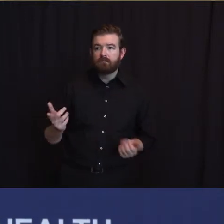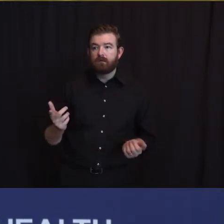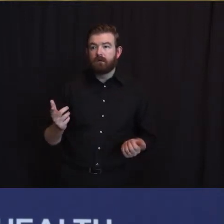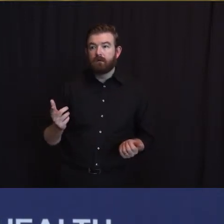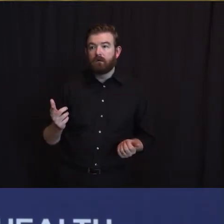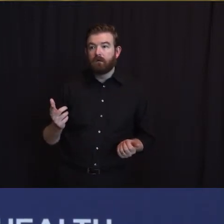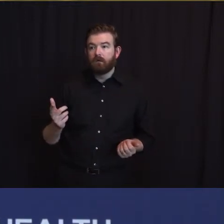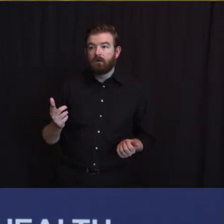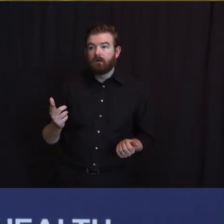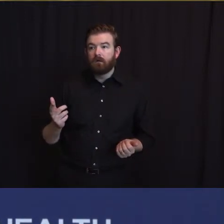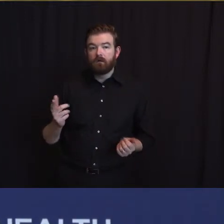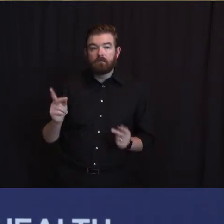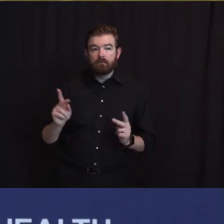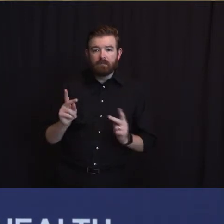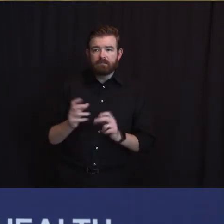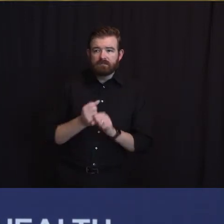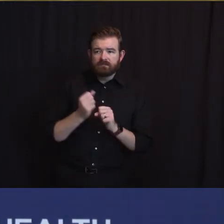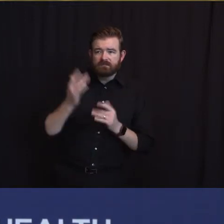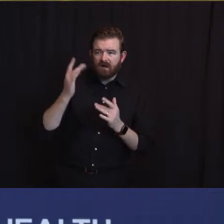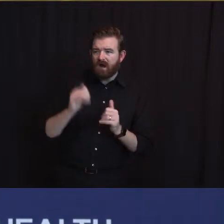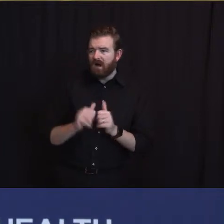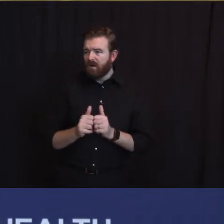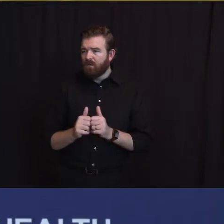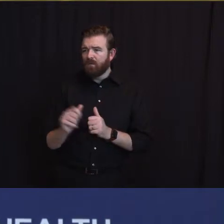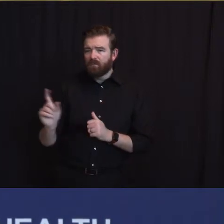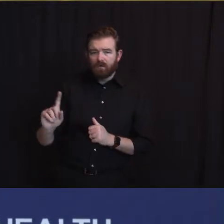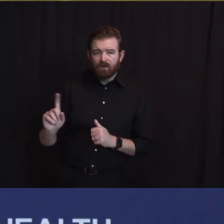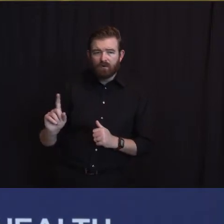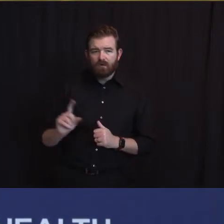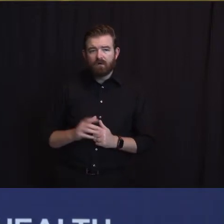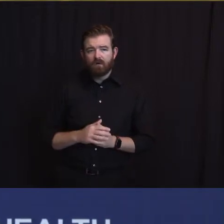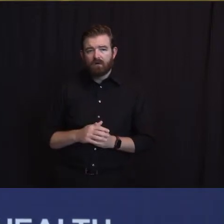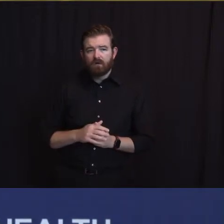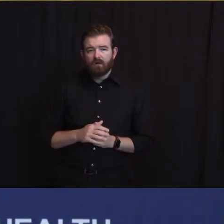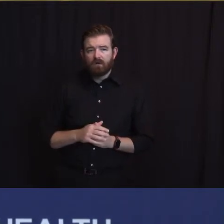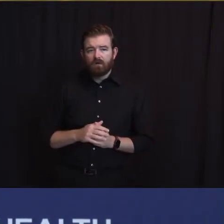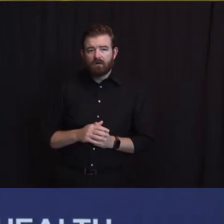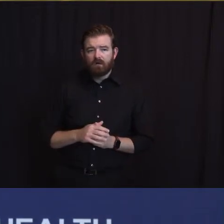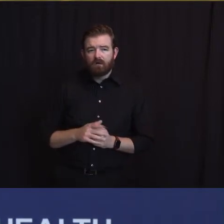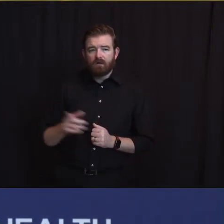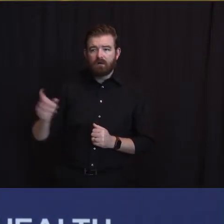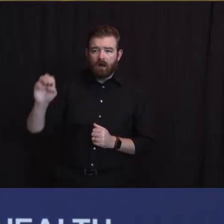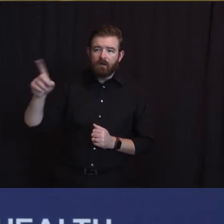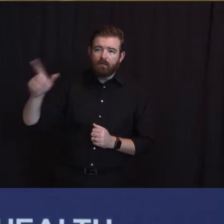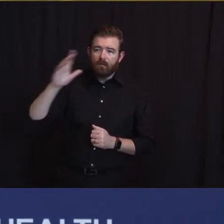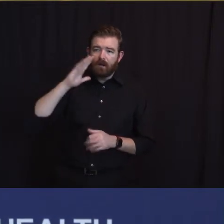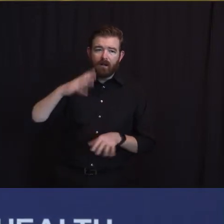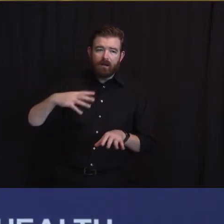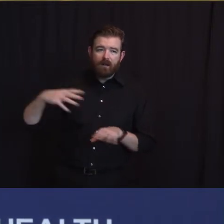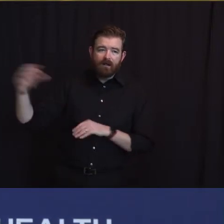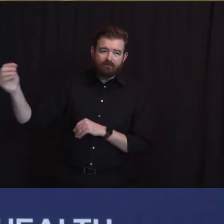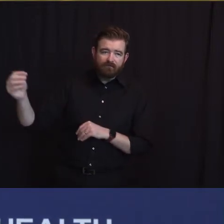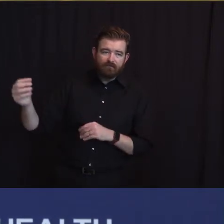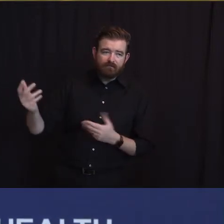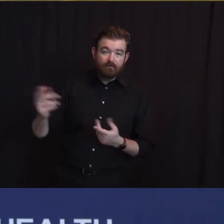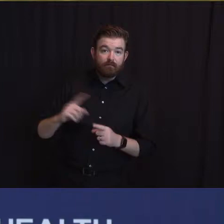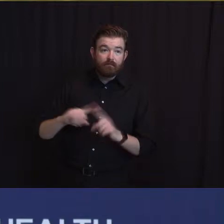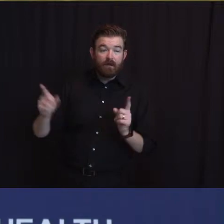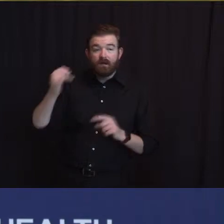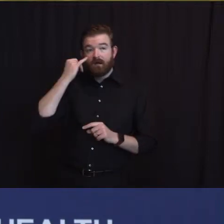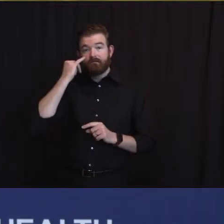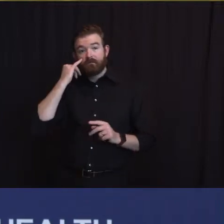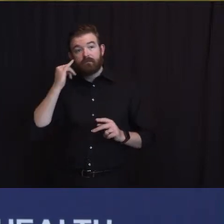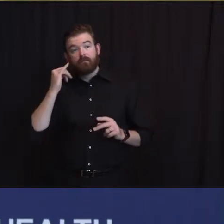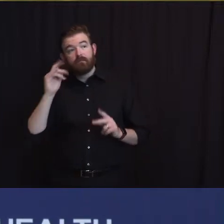as to whether or not we'll have data at some point? Eddie, you'll be gone, but when will we have data on somebody goes into a hospital, yay or nay, were they